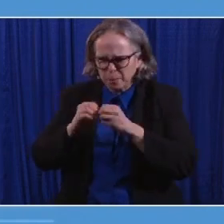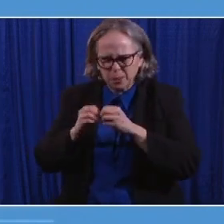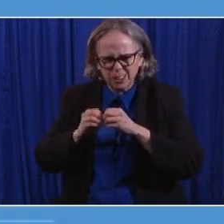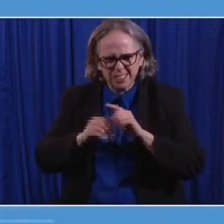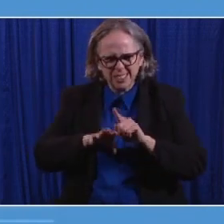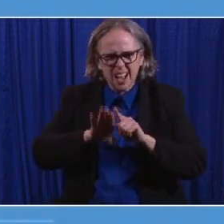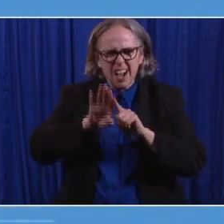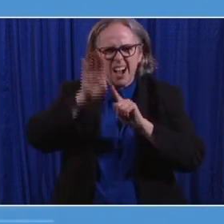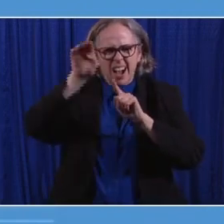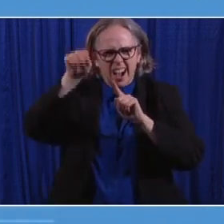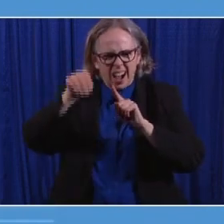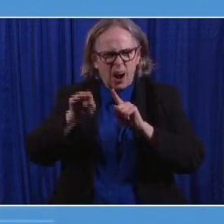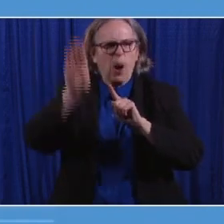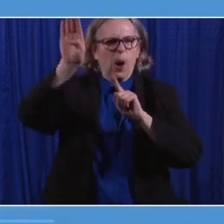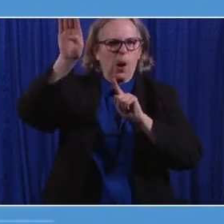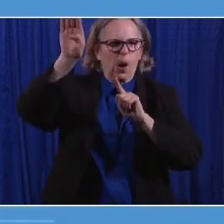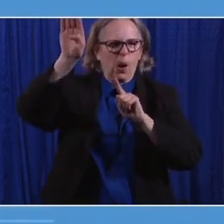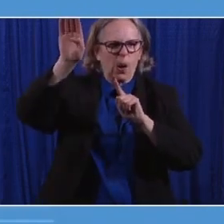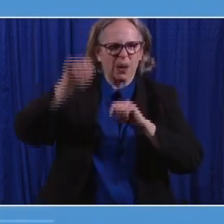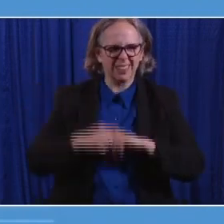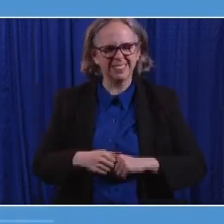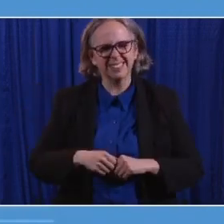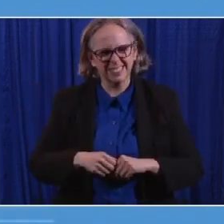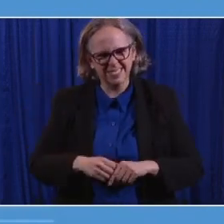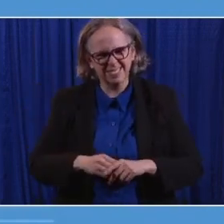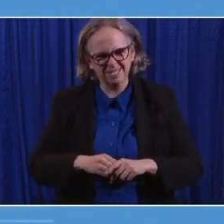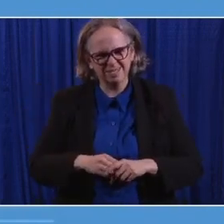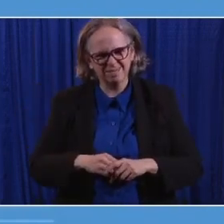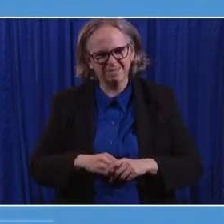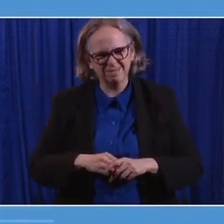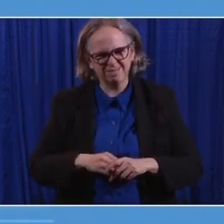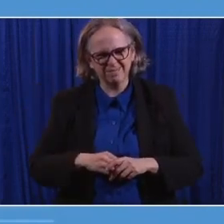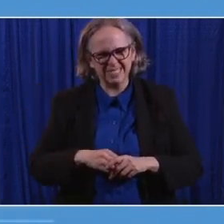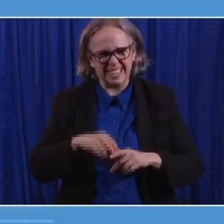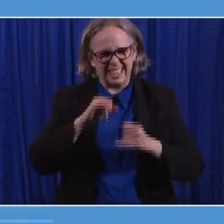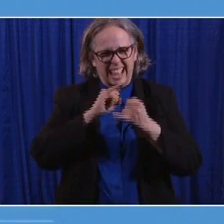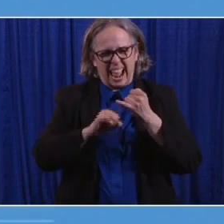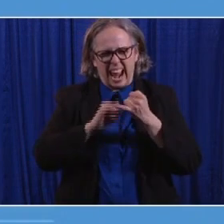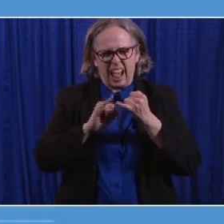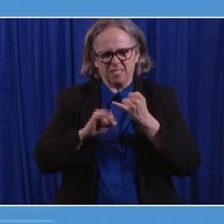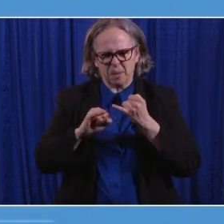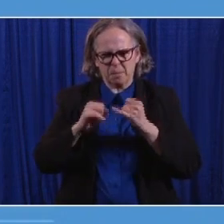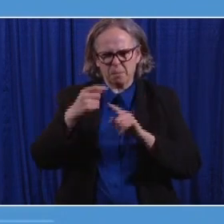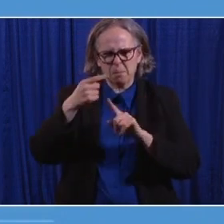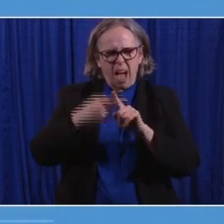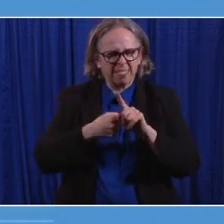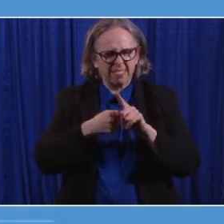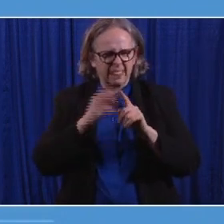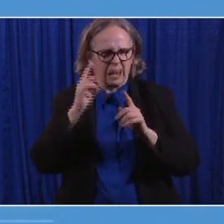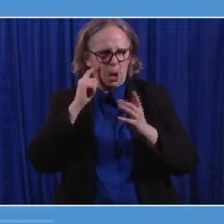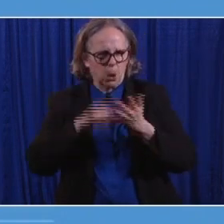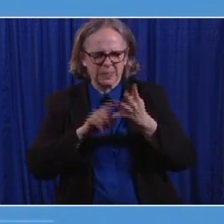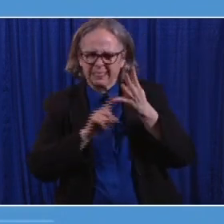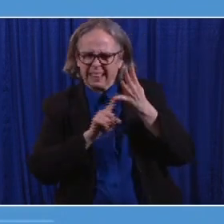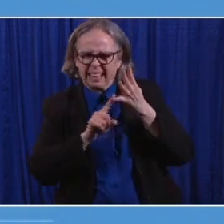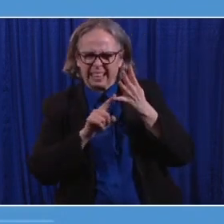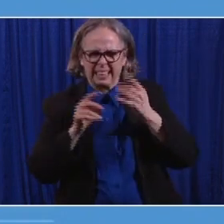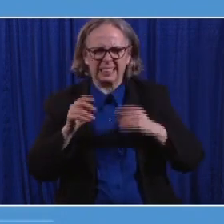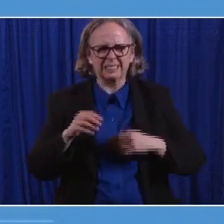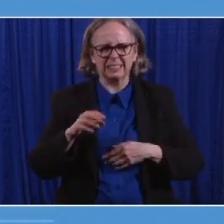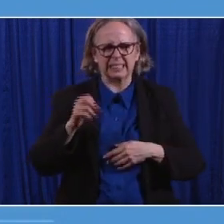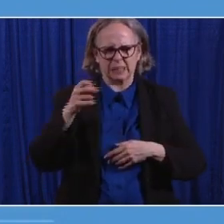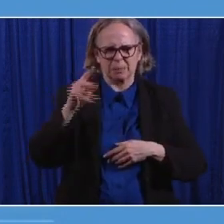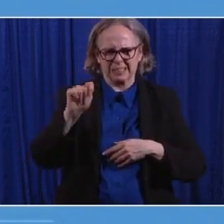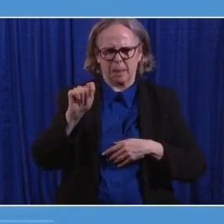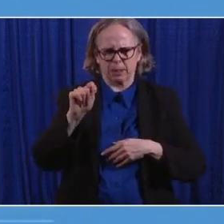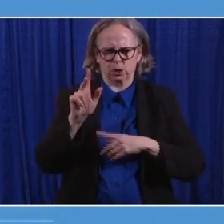October, and these are all the latter part of the month. So September, it's September 23rd, we